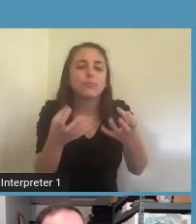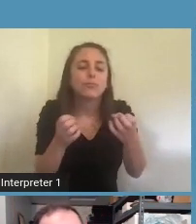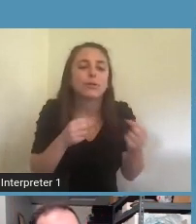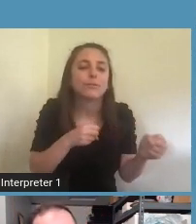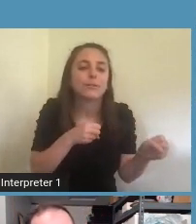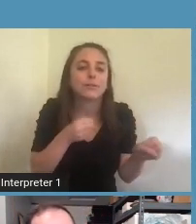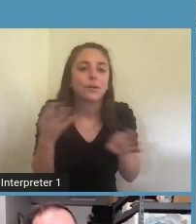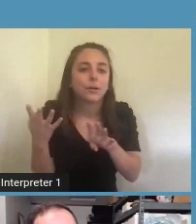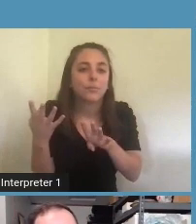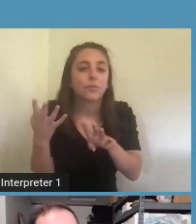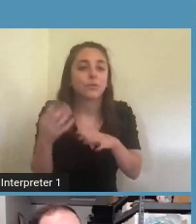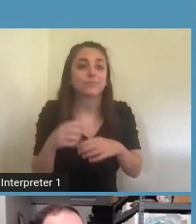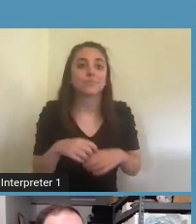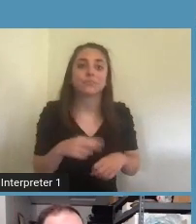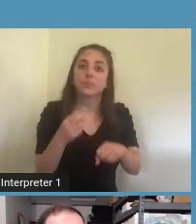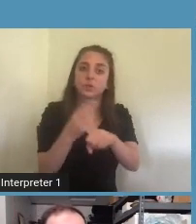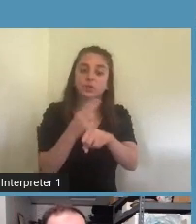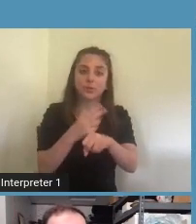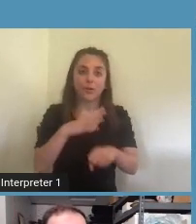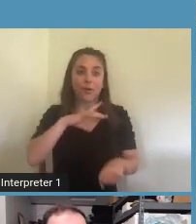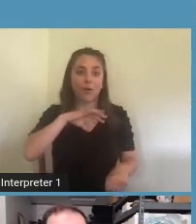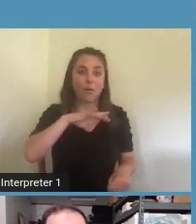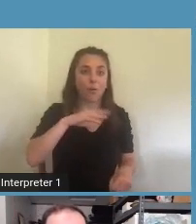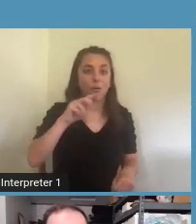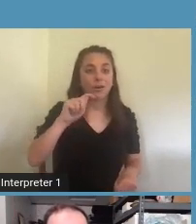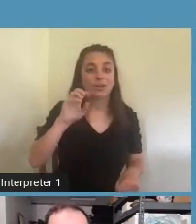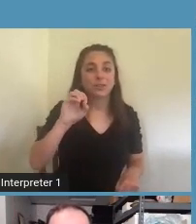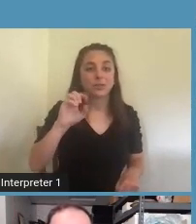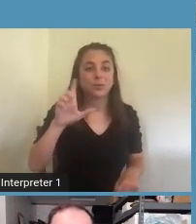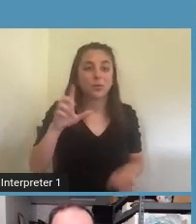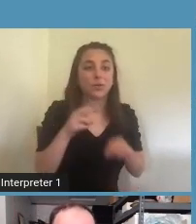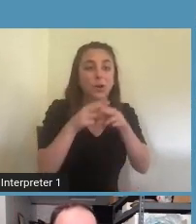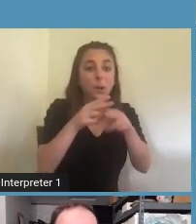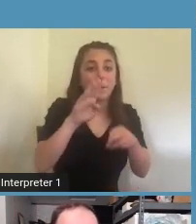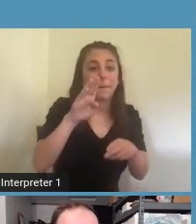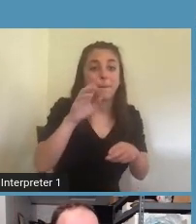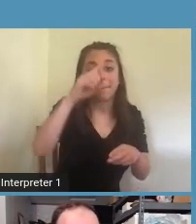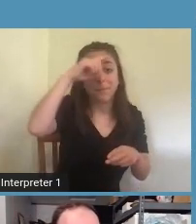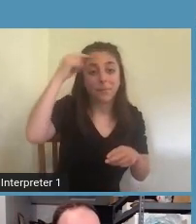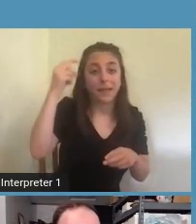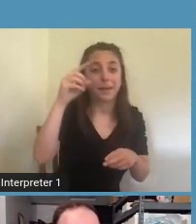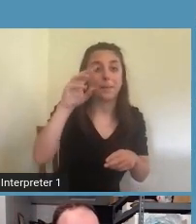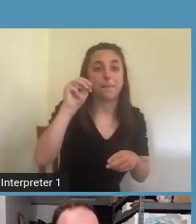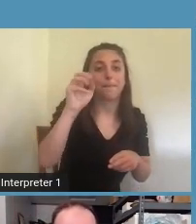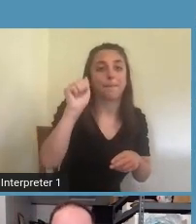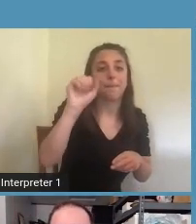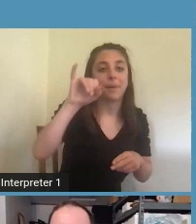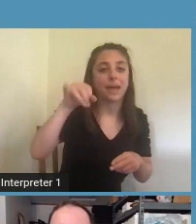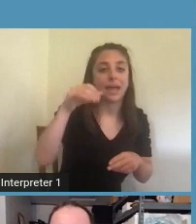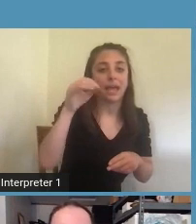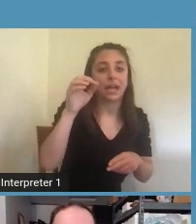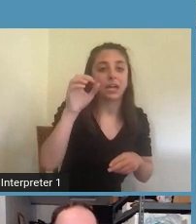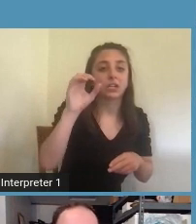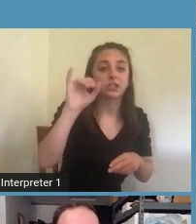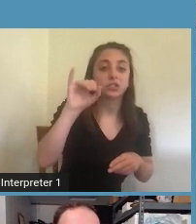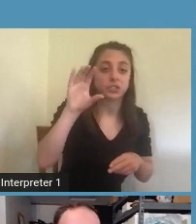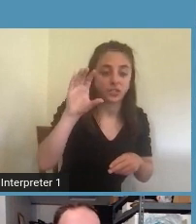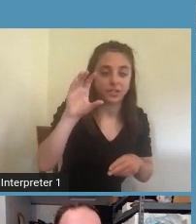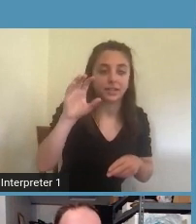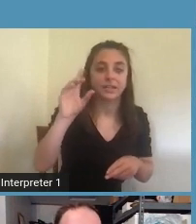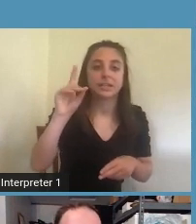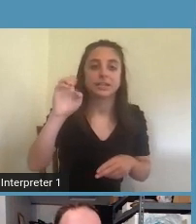nifty tool. This is called a Blackmagic Design Atem Mini, and it's a 4